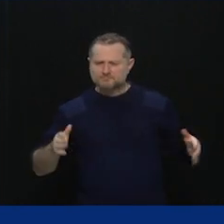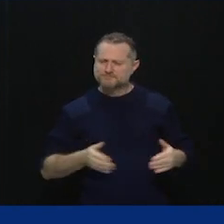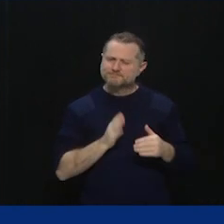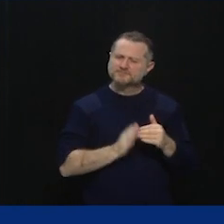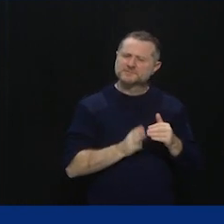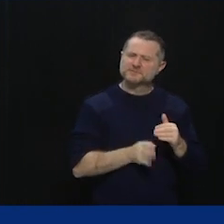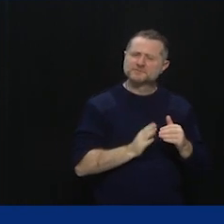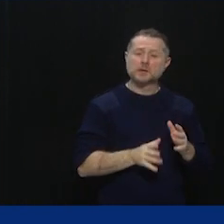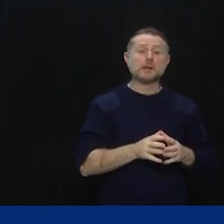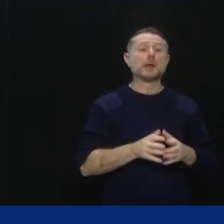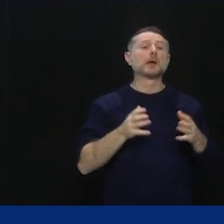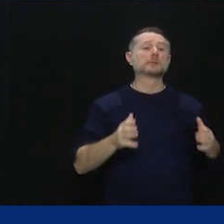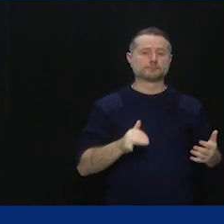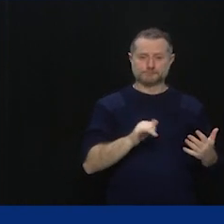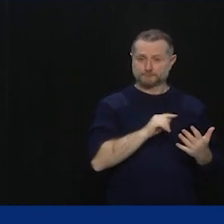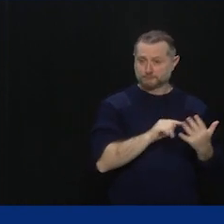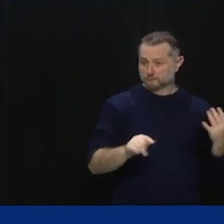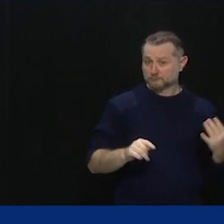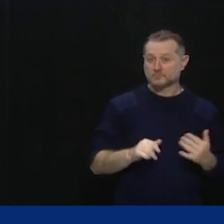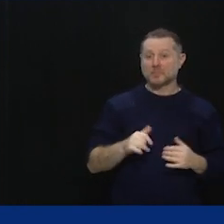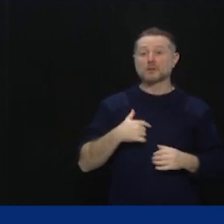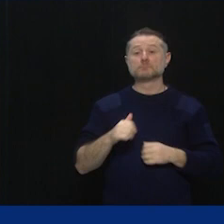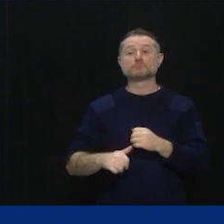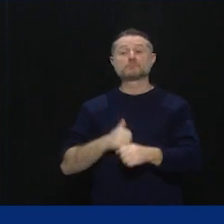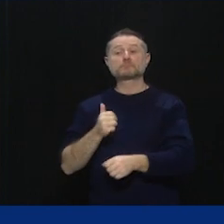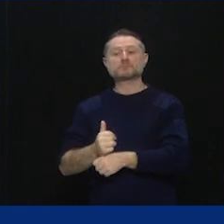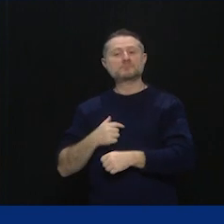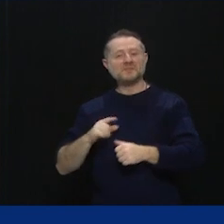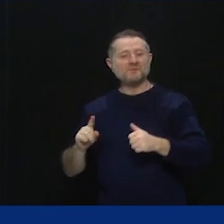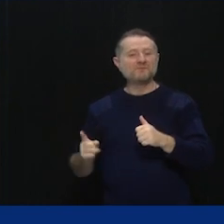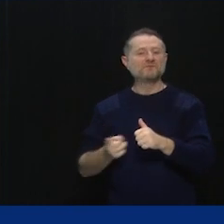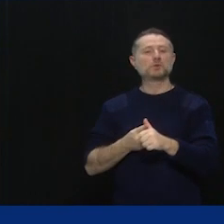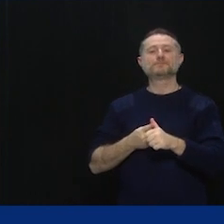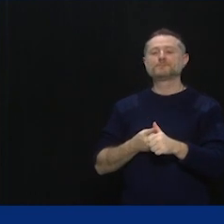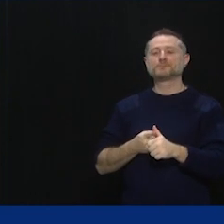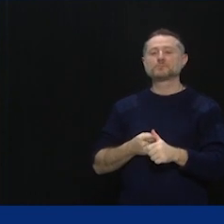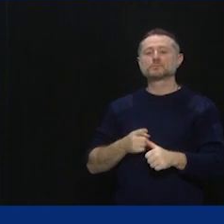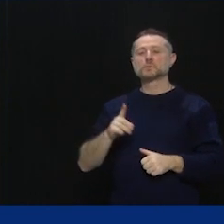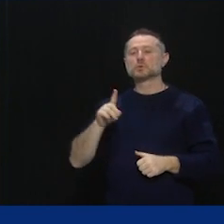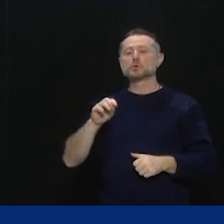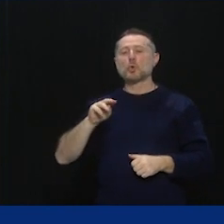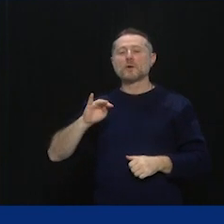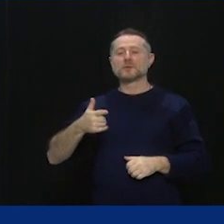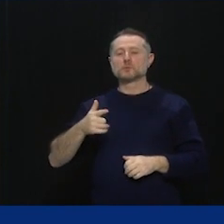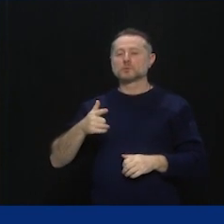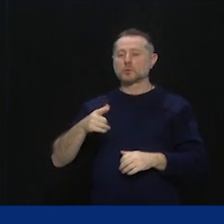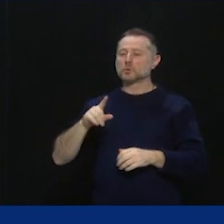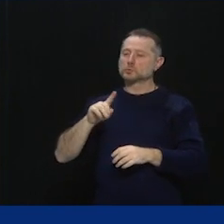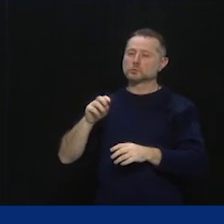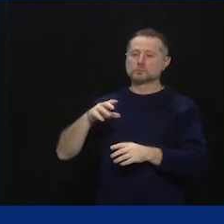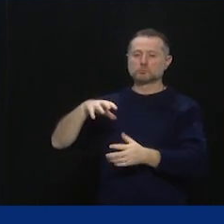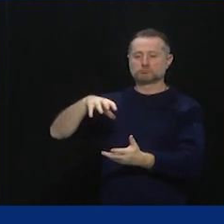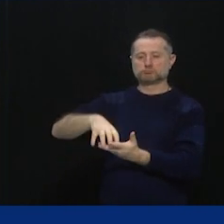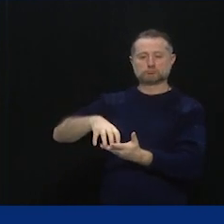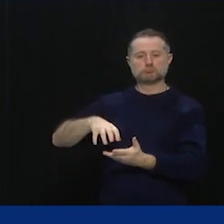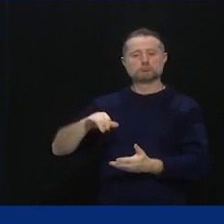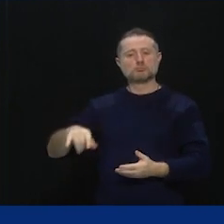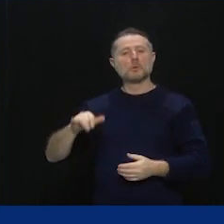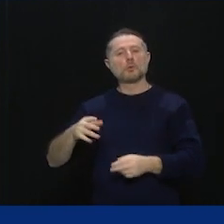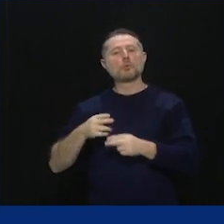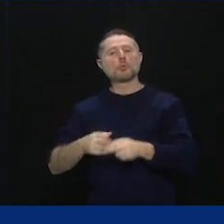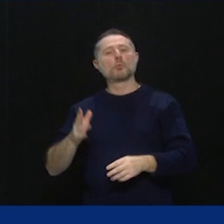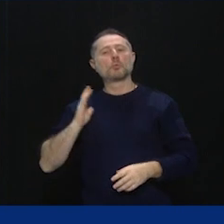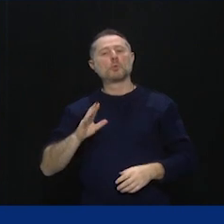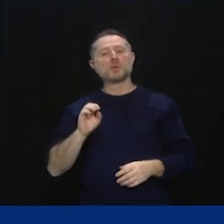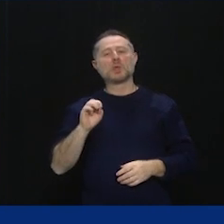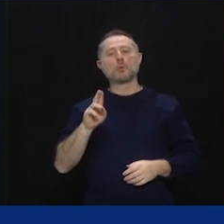first form-based zoning code on Long Island, where again, I referred to our Euclidean zoning before, where uses were defined in